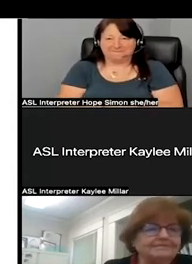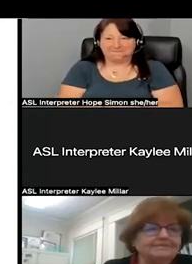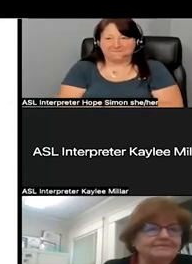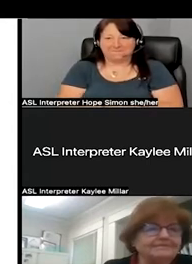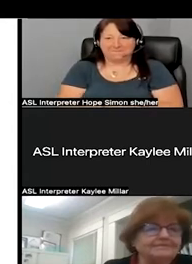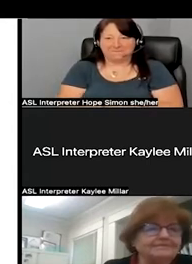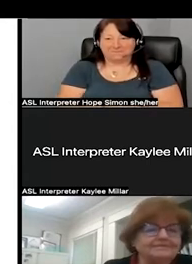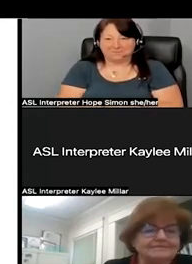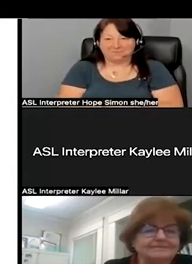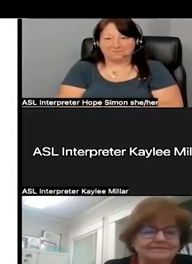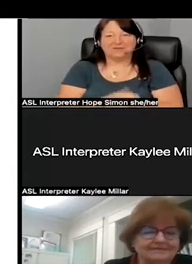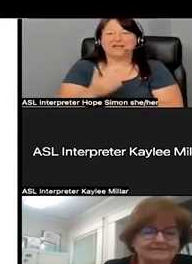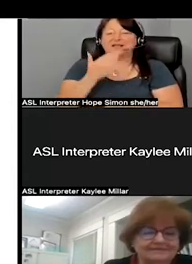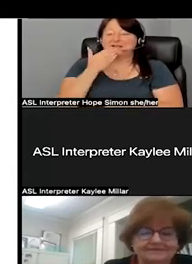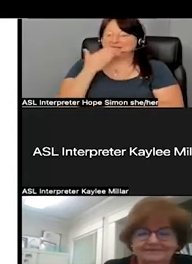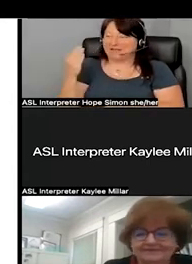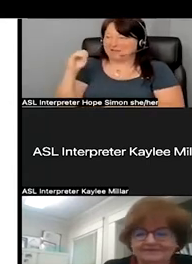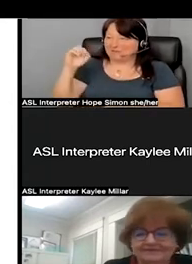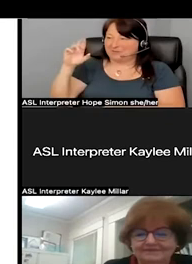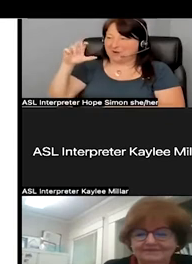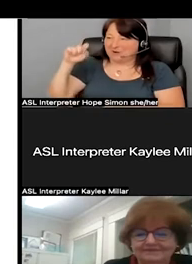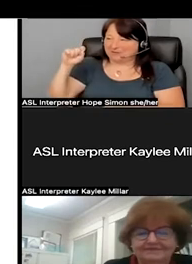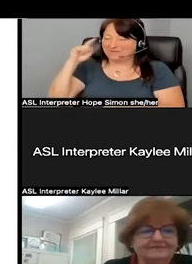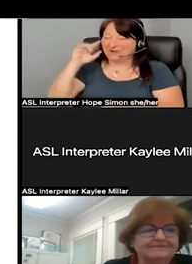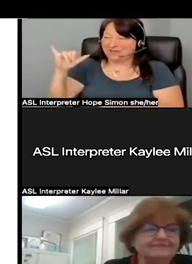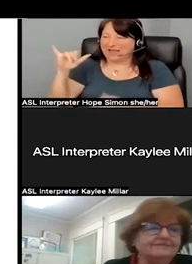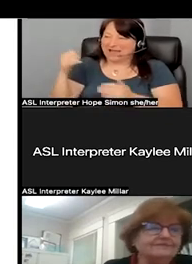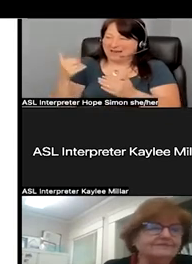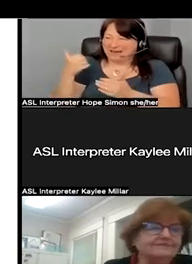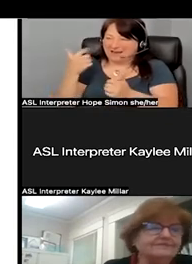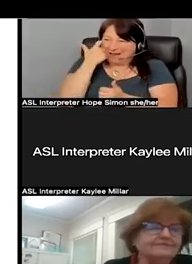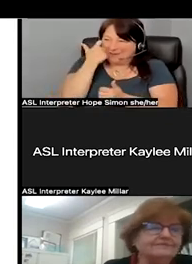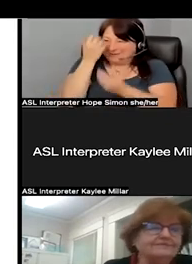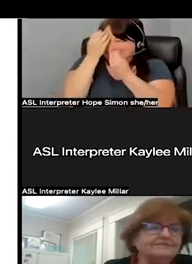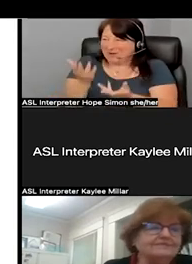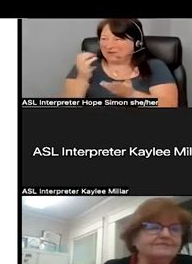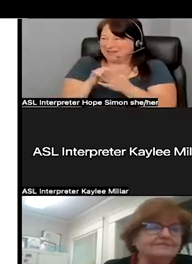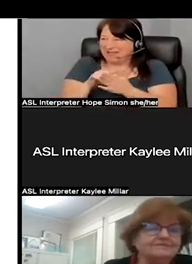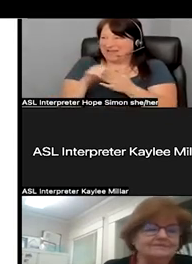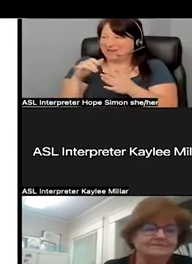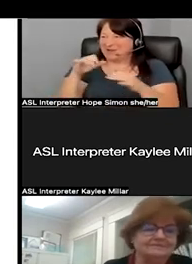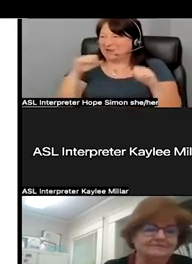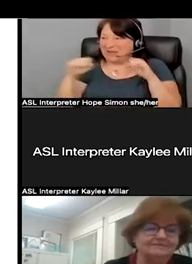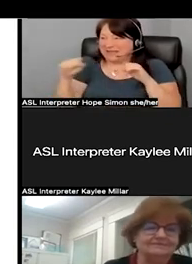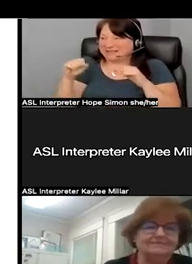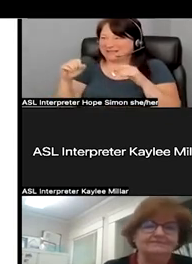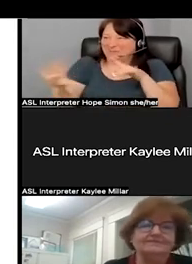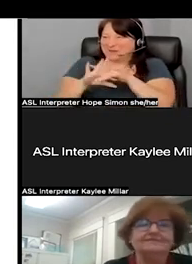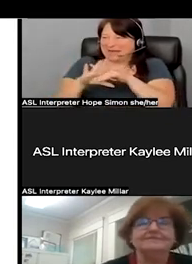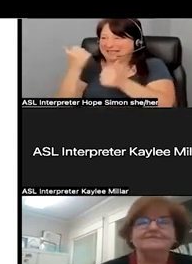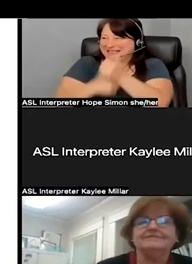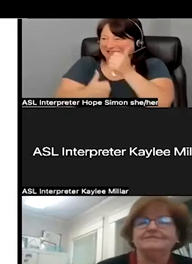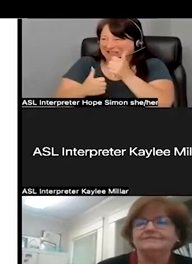Hello. Thank you, Margaret, very much for that update and for doing that the quakes break each meeting. Does anybody have